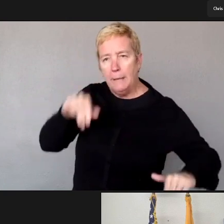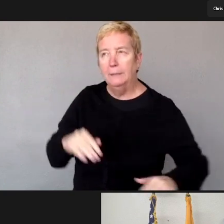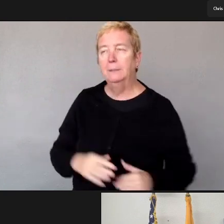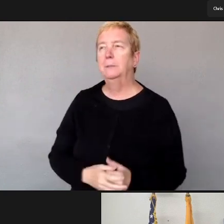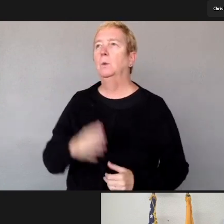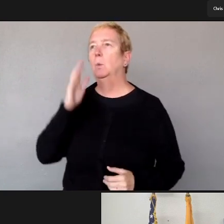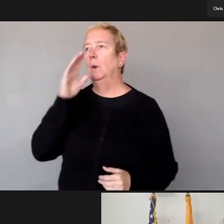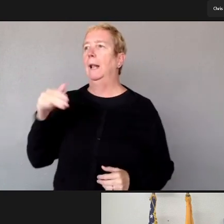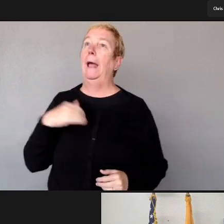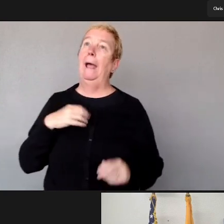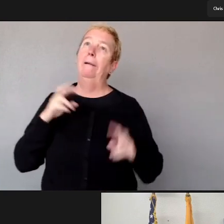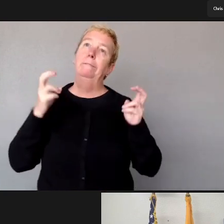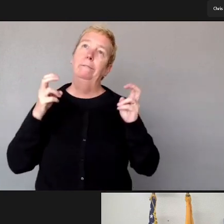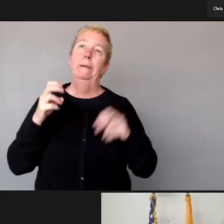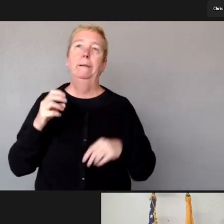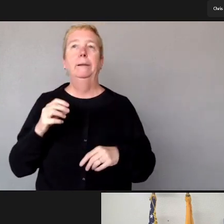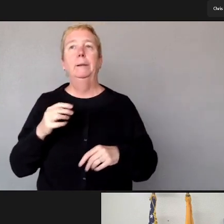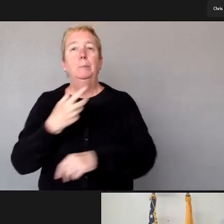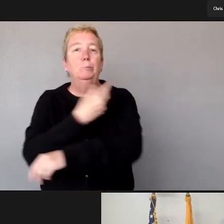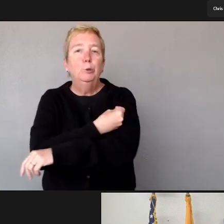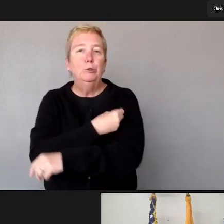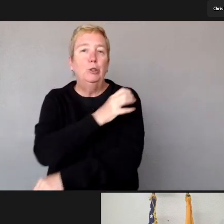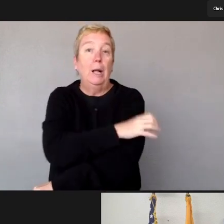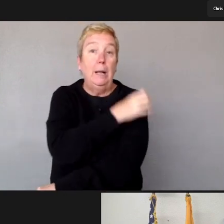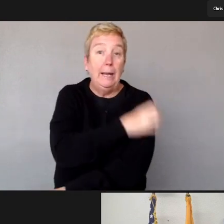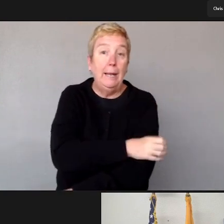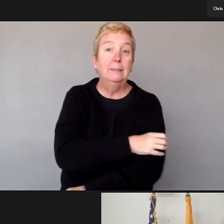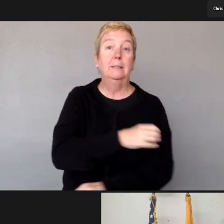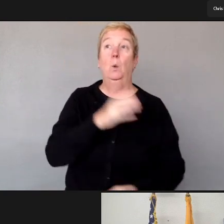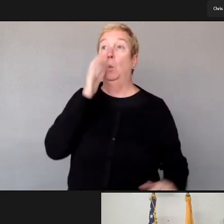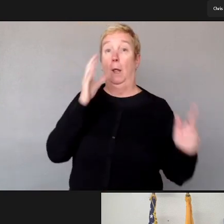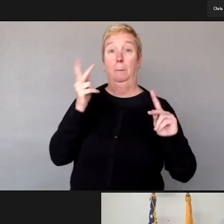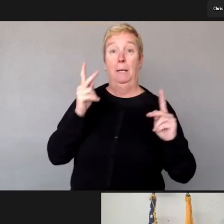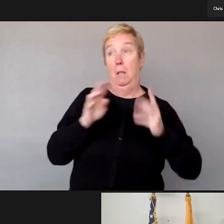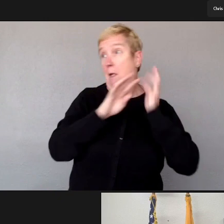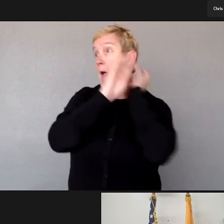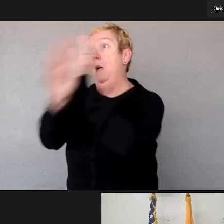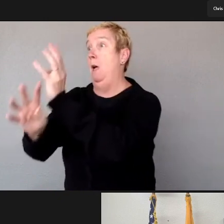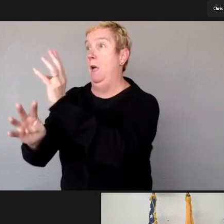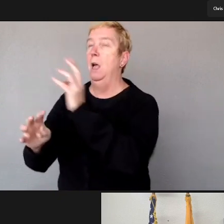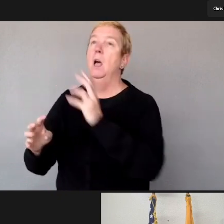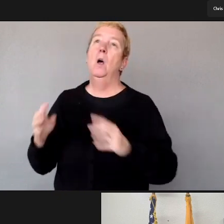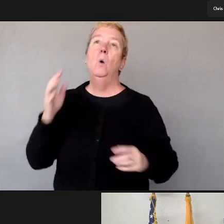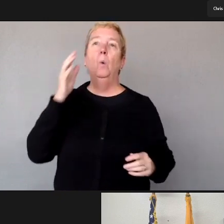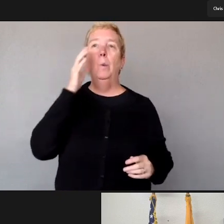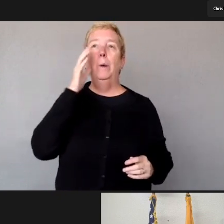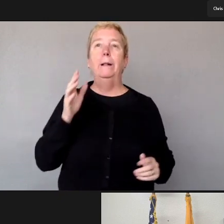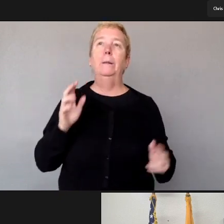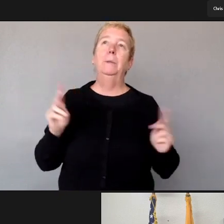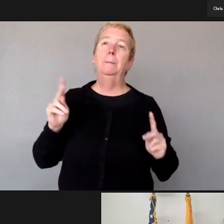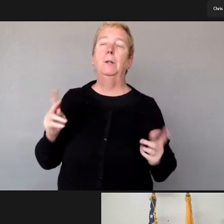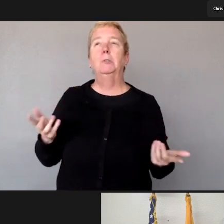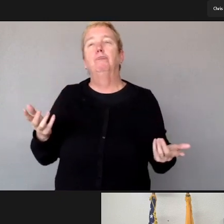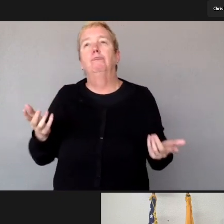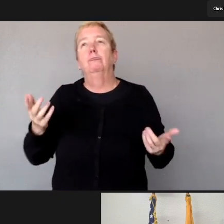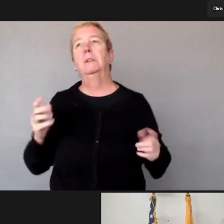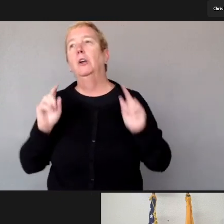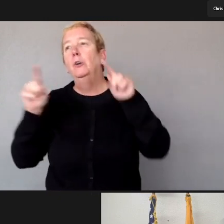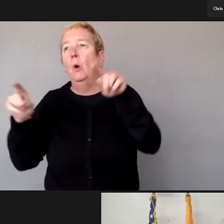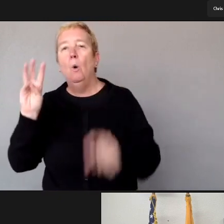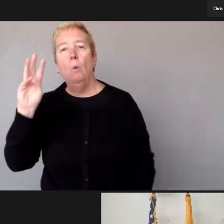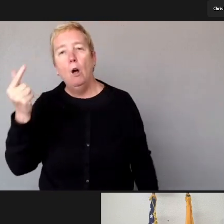booster clinics? Do you think there will be high demand, or is this going to be mostly something that people will go to Walgreens